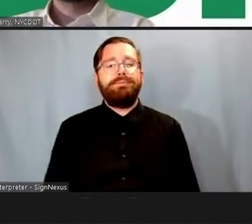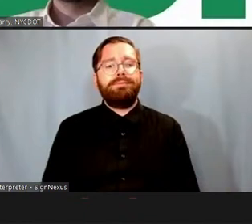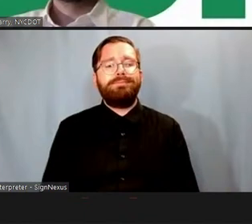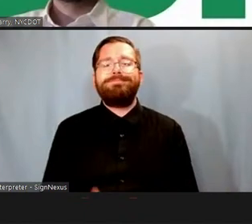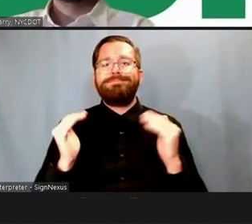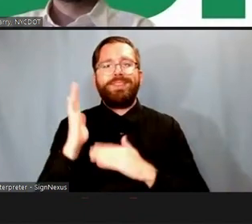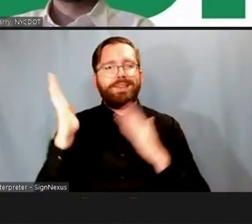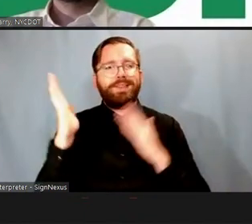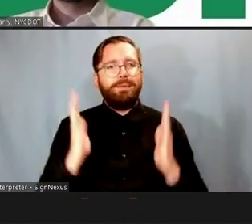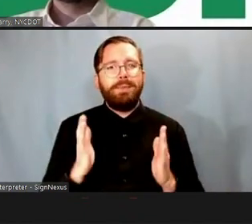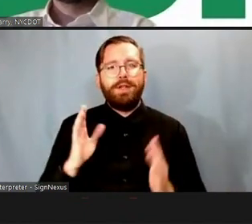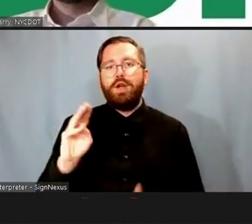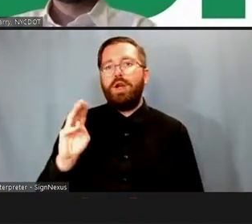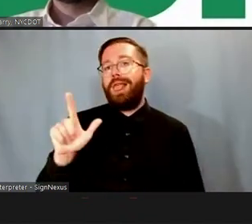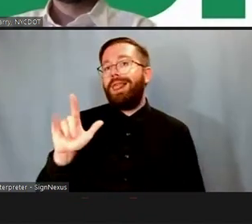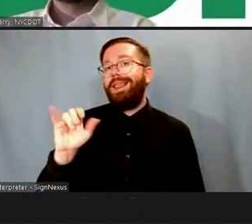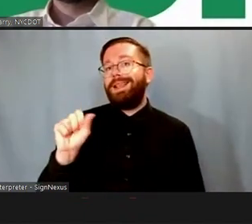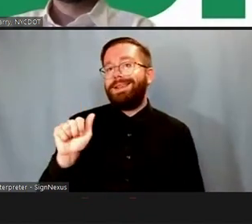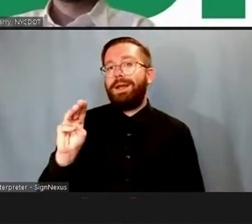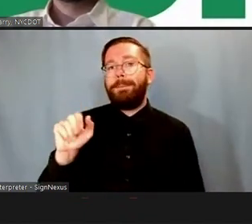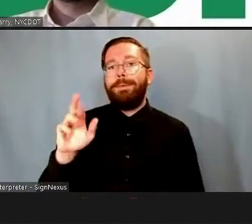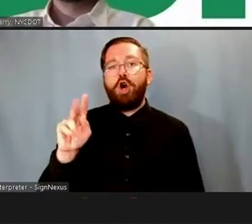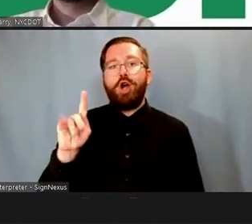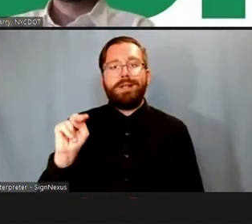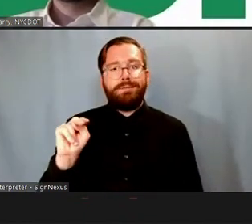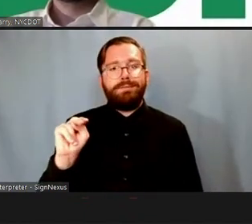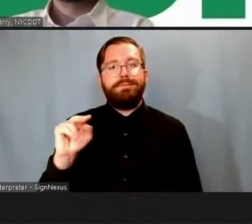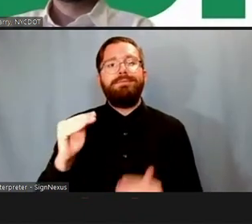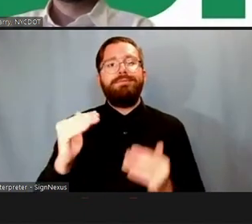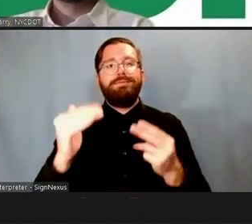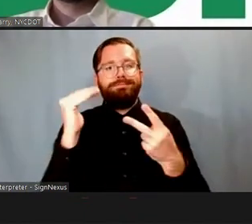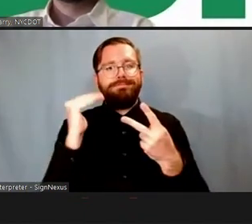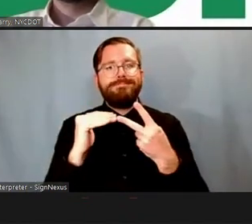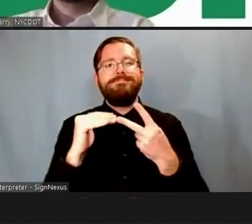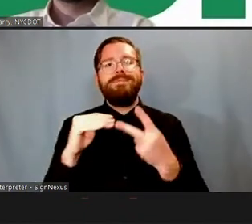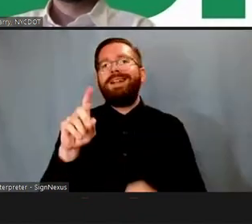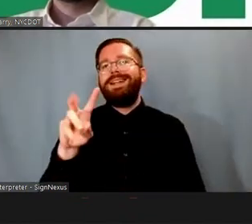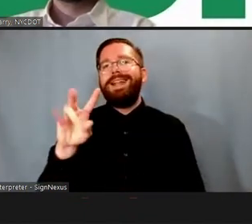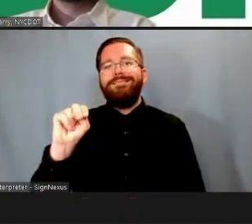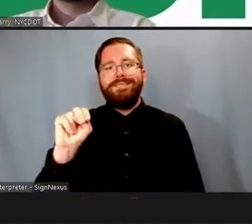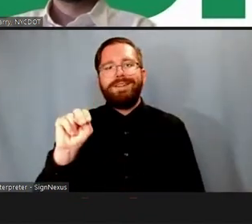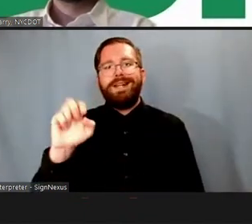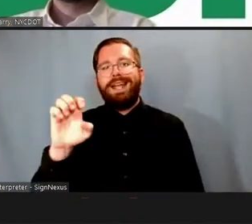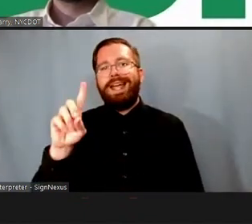our next speaker is lisa martin followed by devin edwards